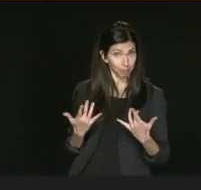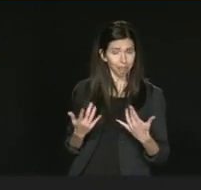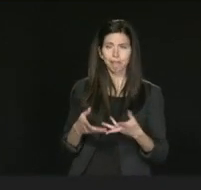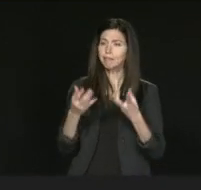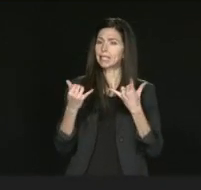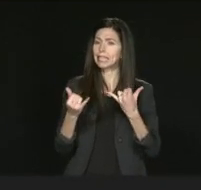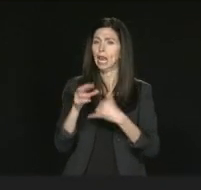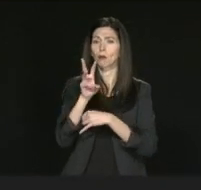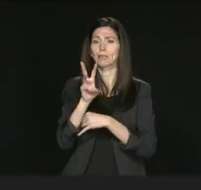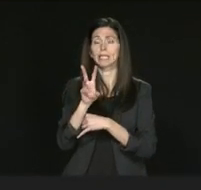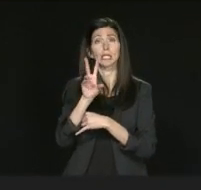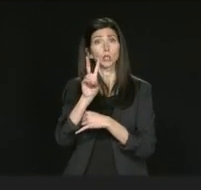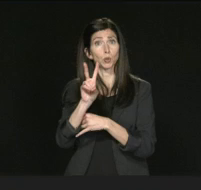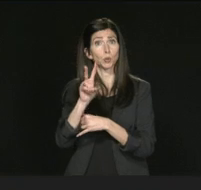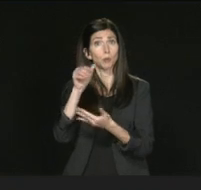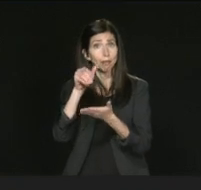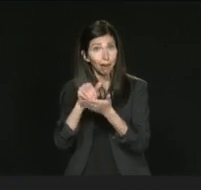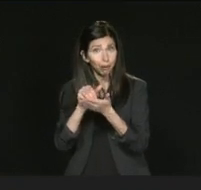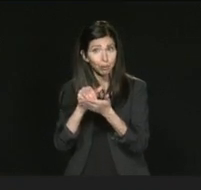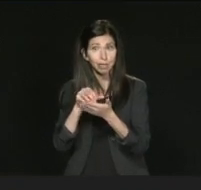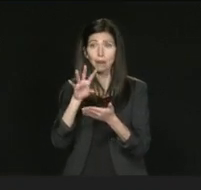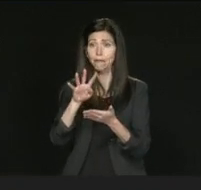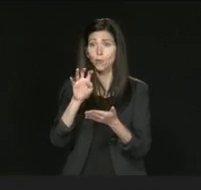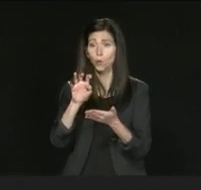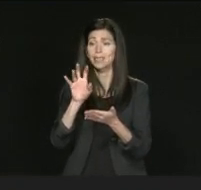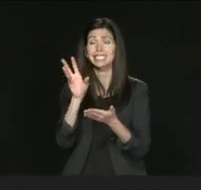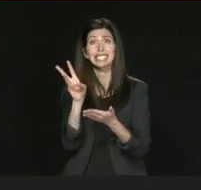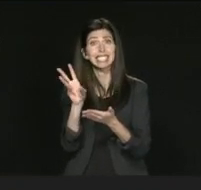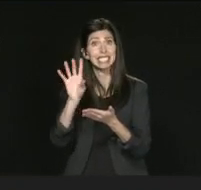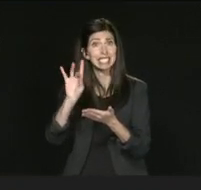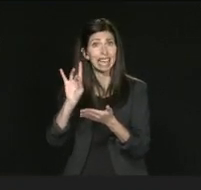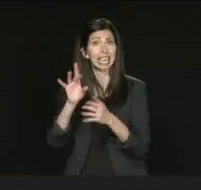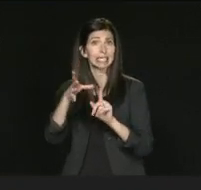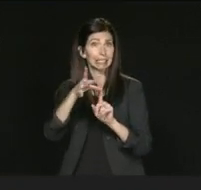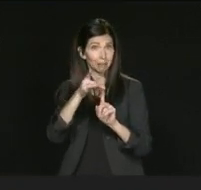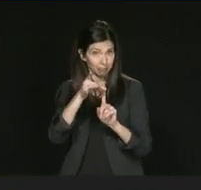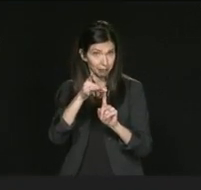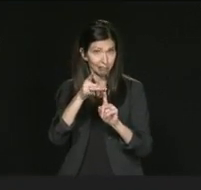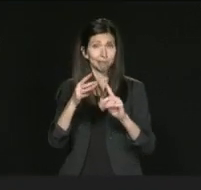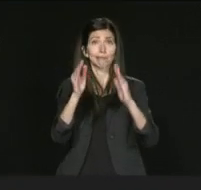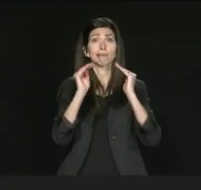62,468 confirmed cases, including 4,111 deaths,